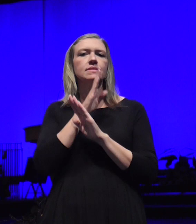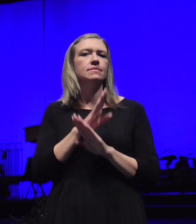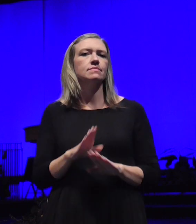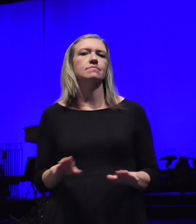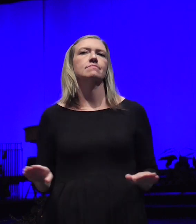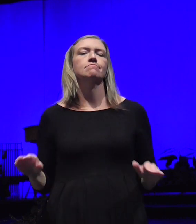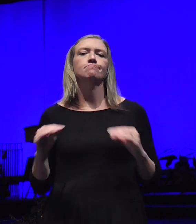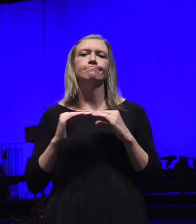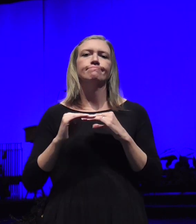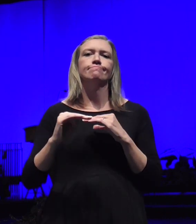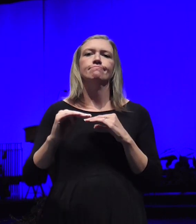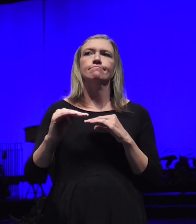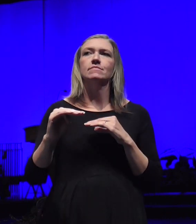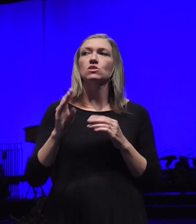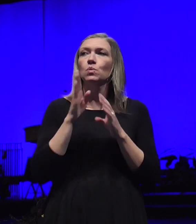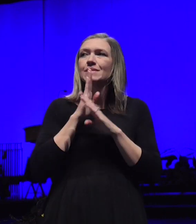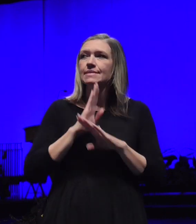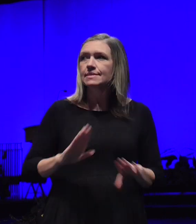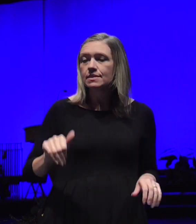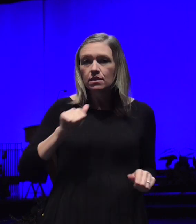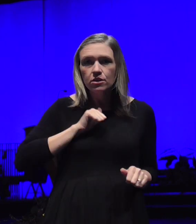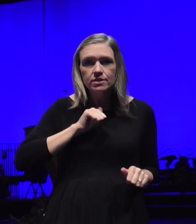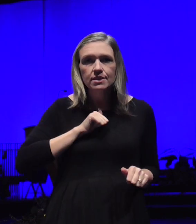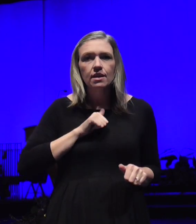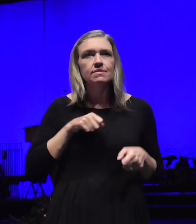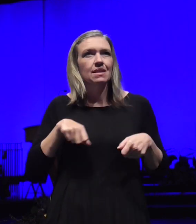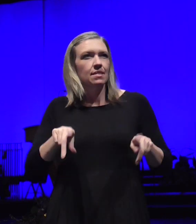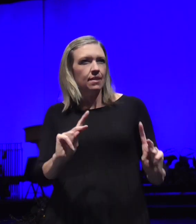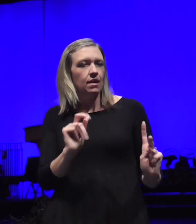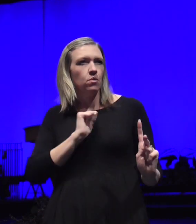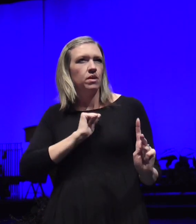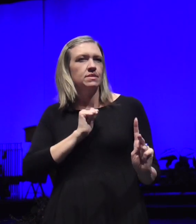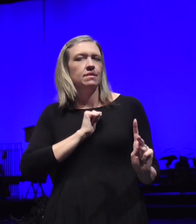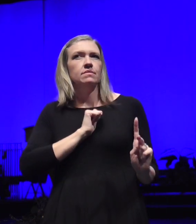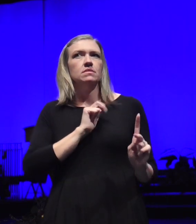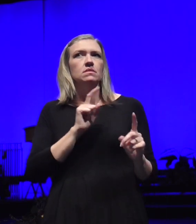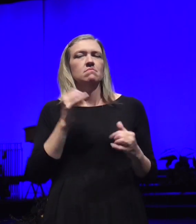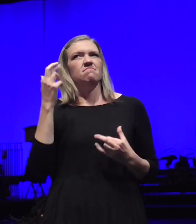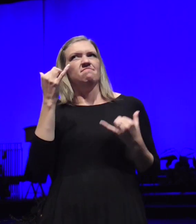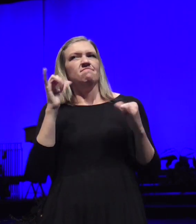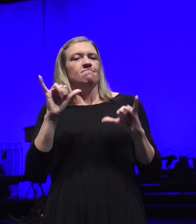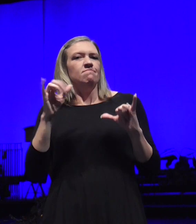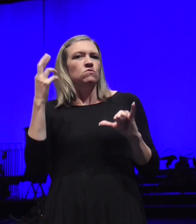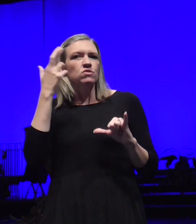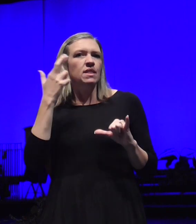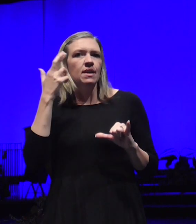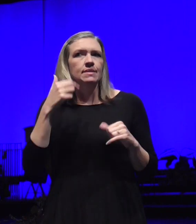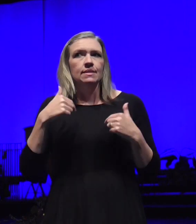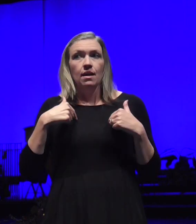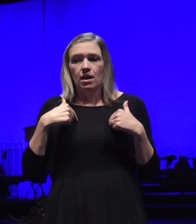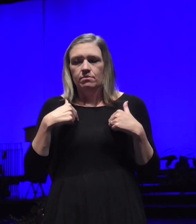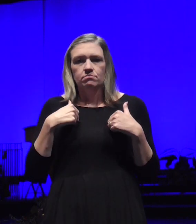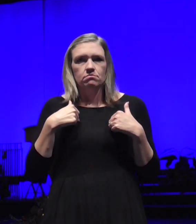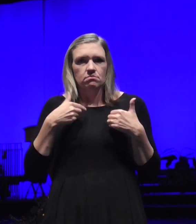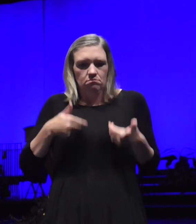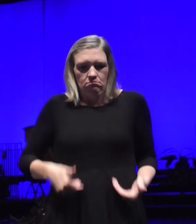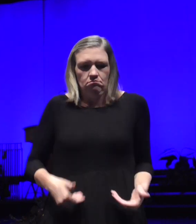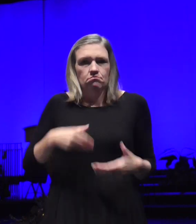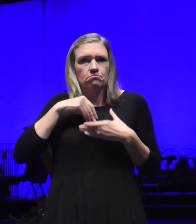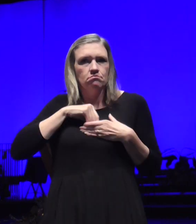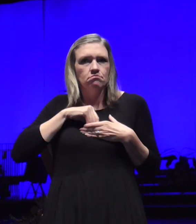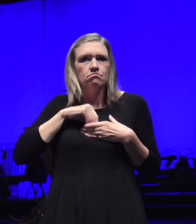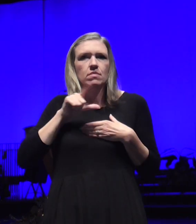still ourselves, and we allow ourselves to realize that I am of that